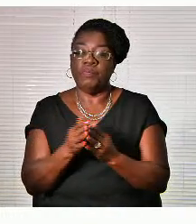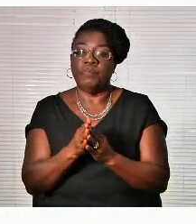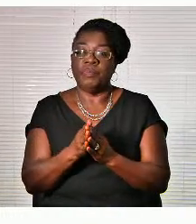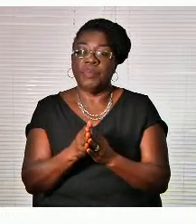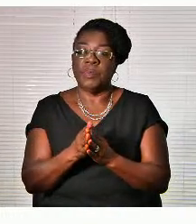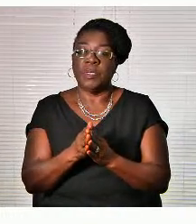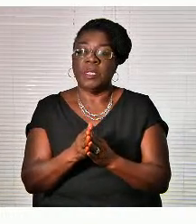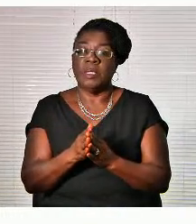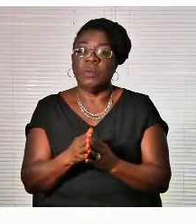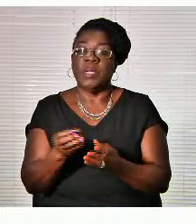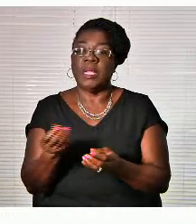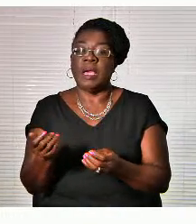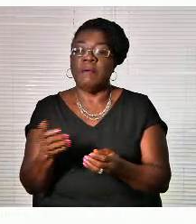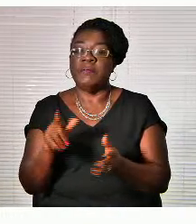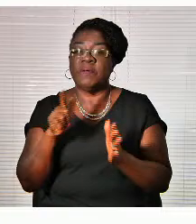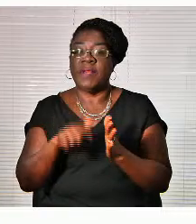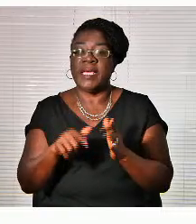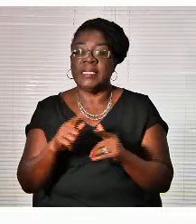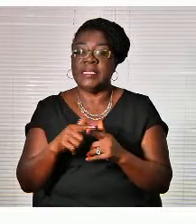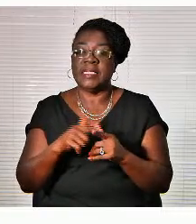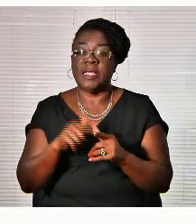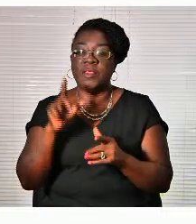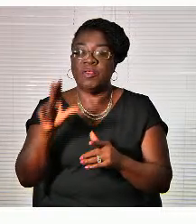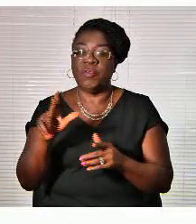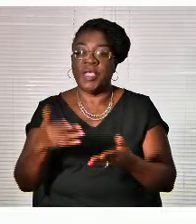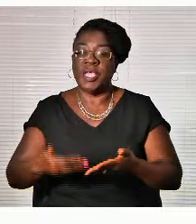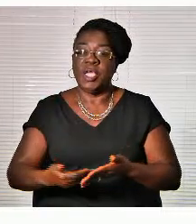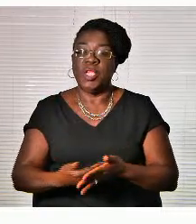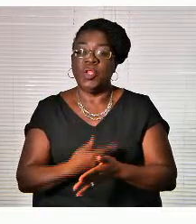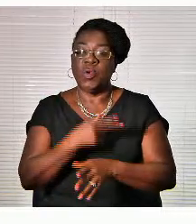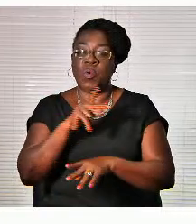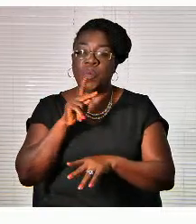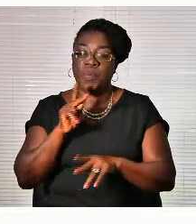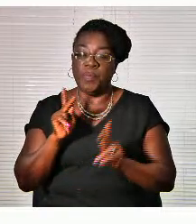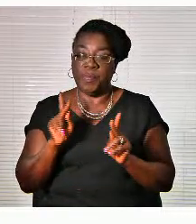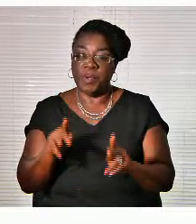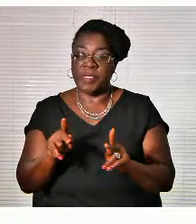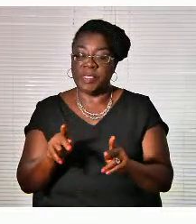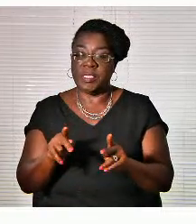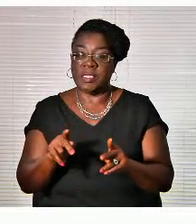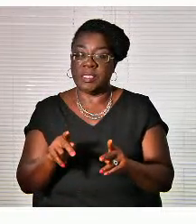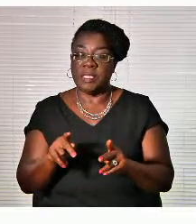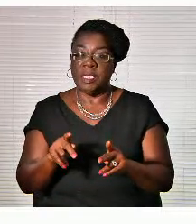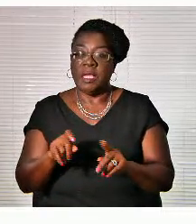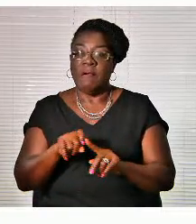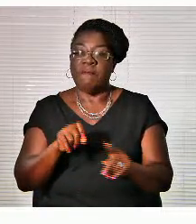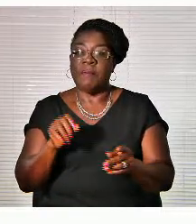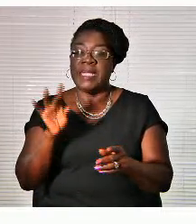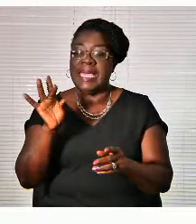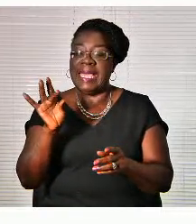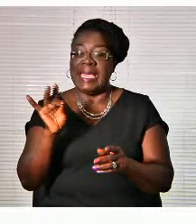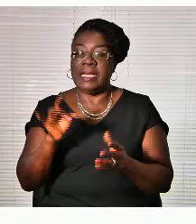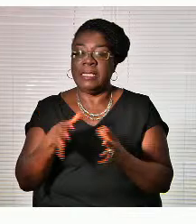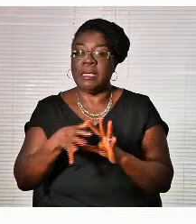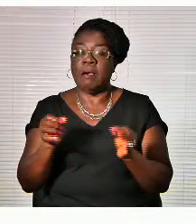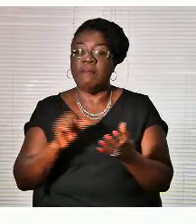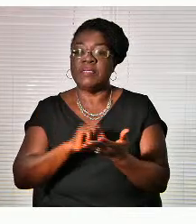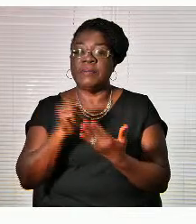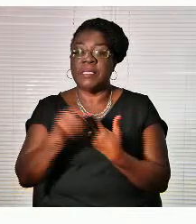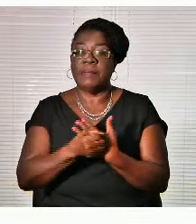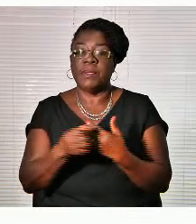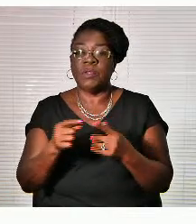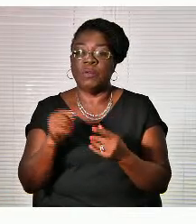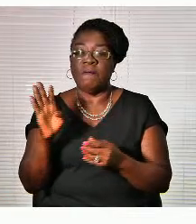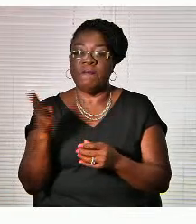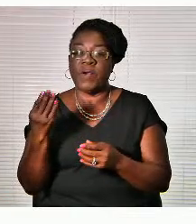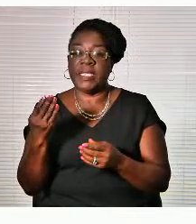with an average of less than 3 new cases in the period from the 8th of September to the 14th of